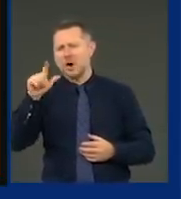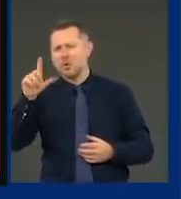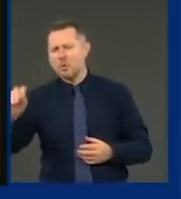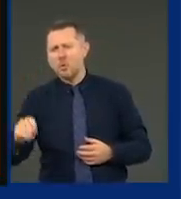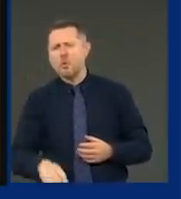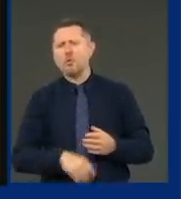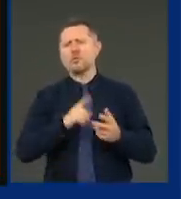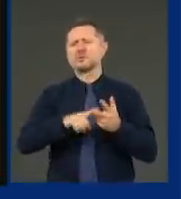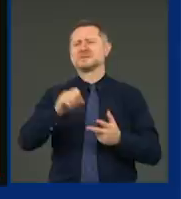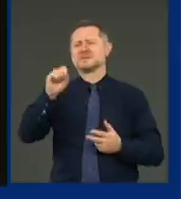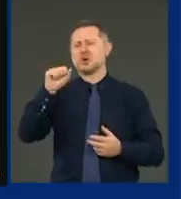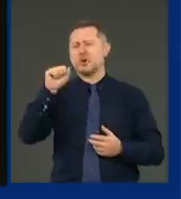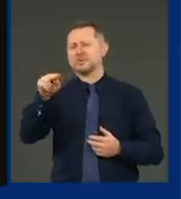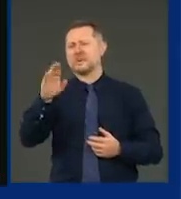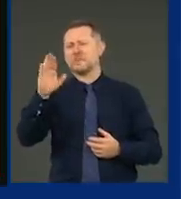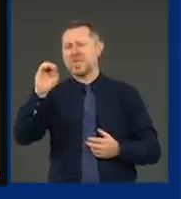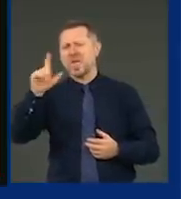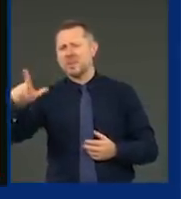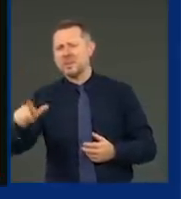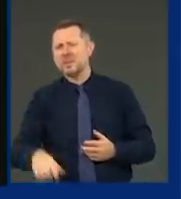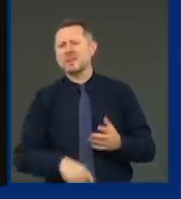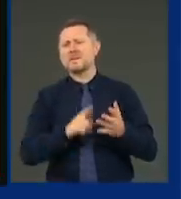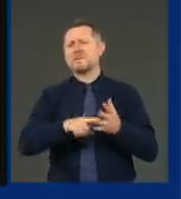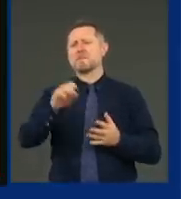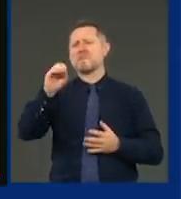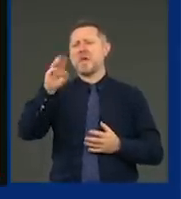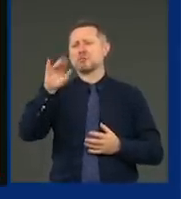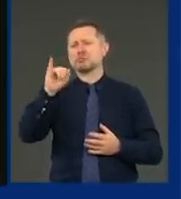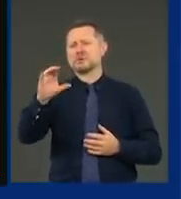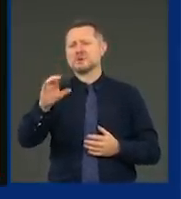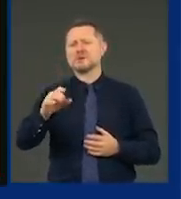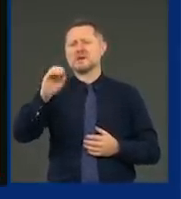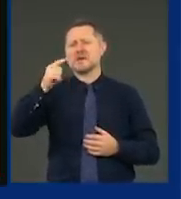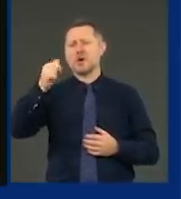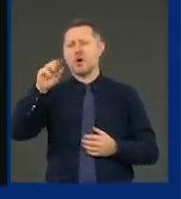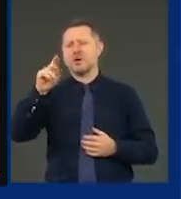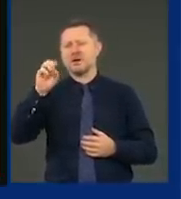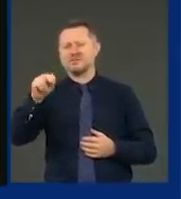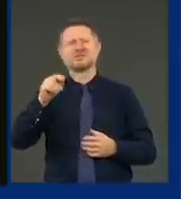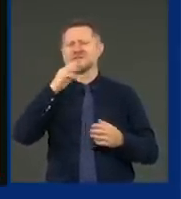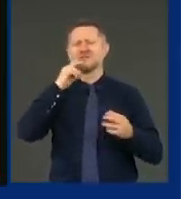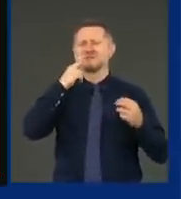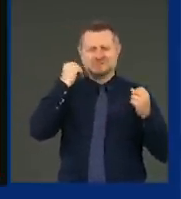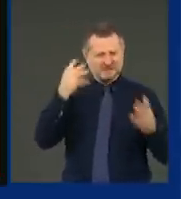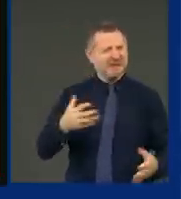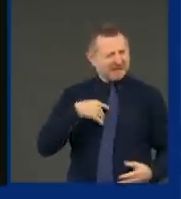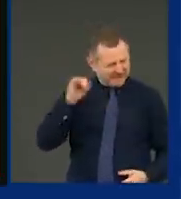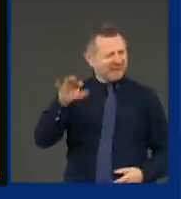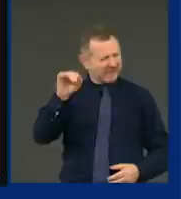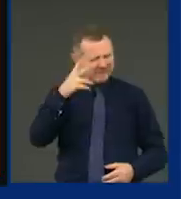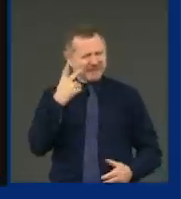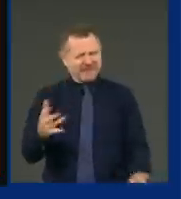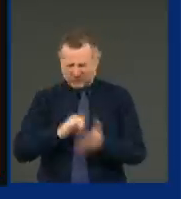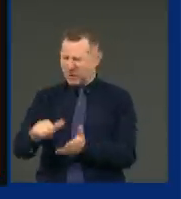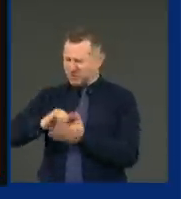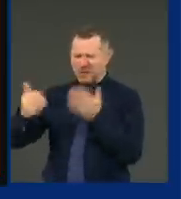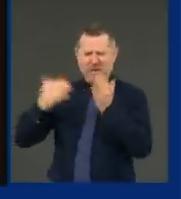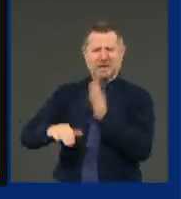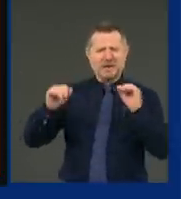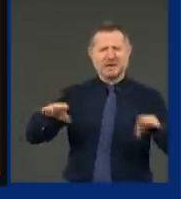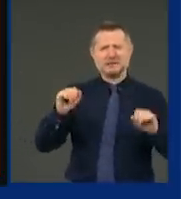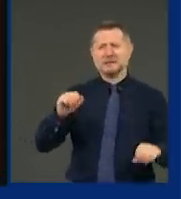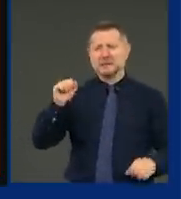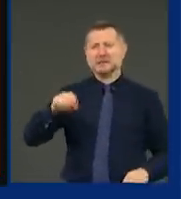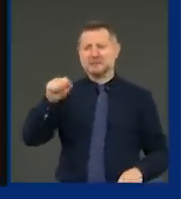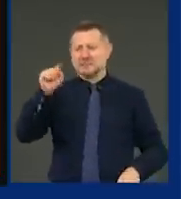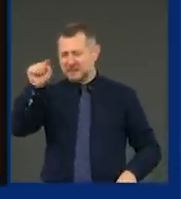times have we seen the same situation? Yes, the names change, but the